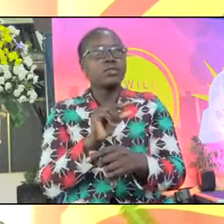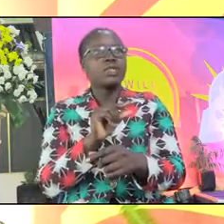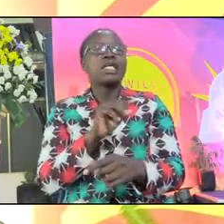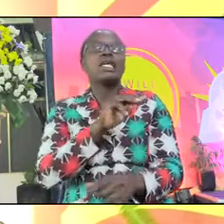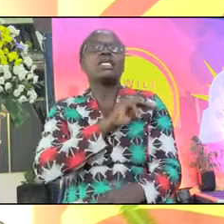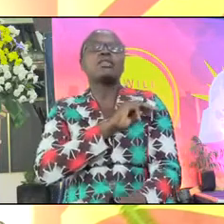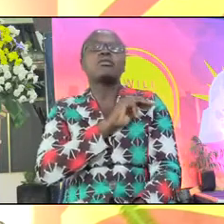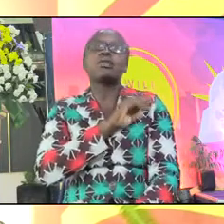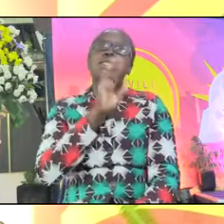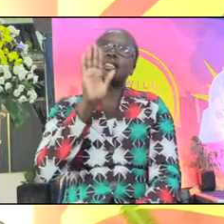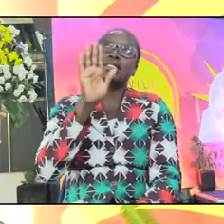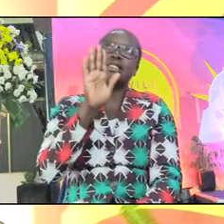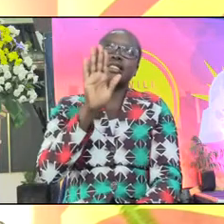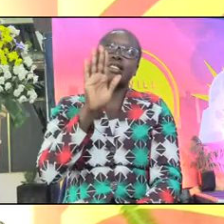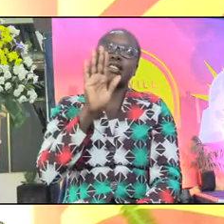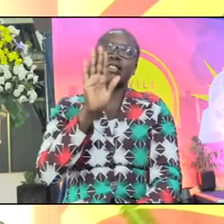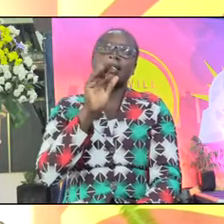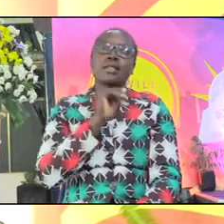his mercy.